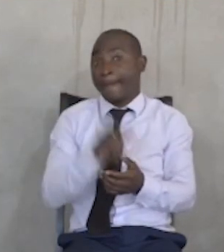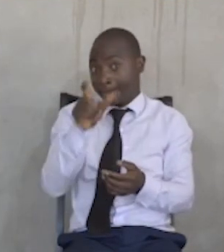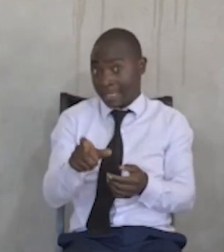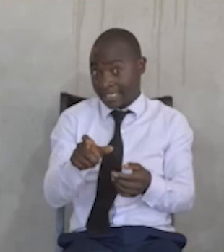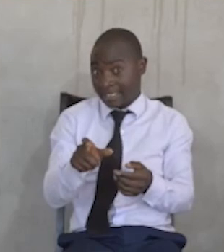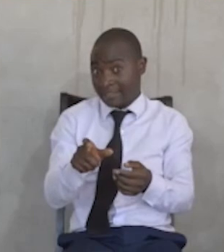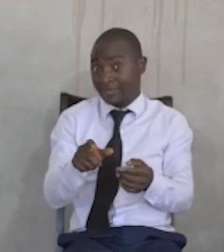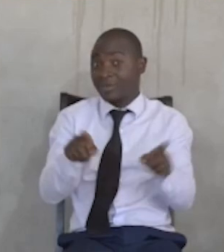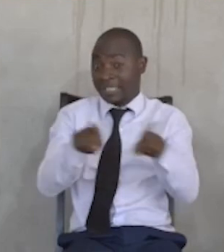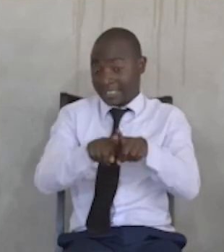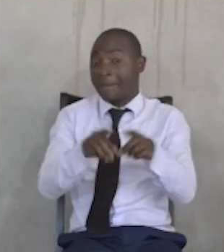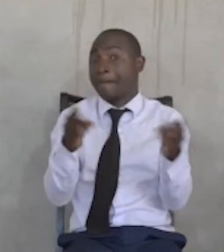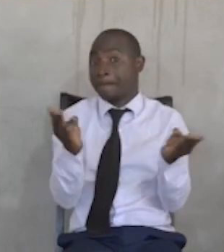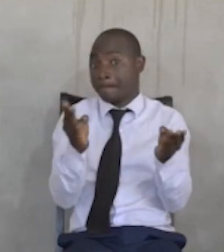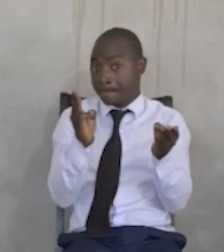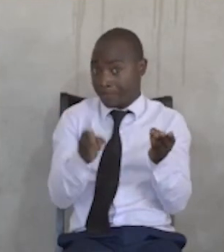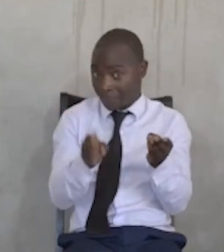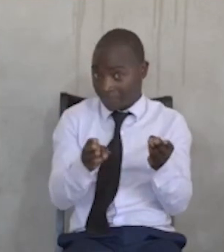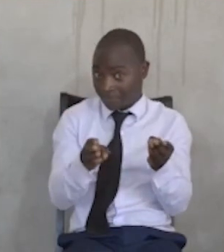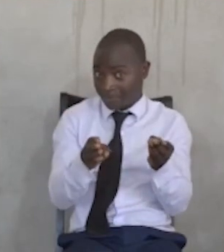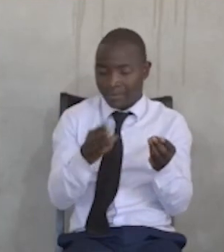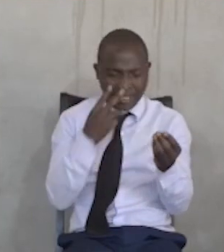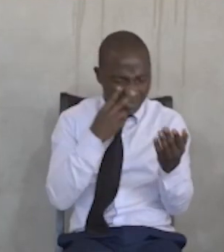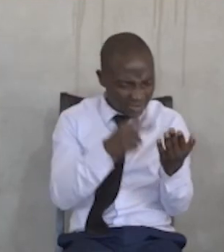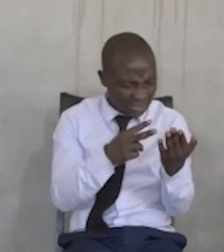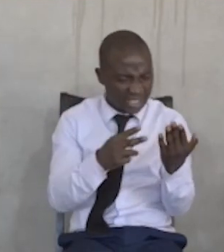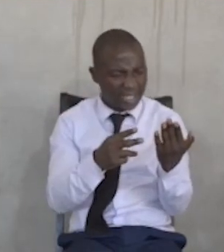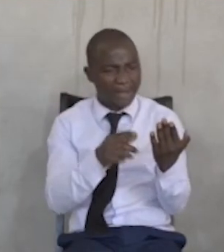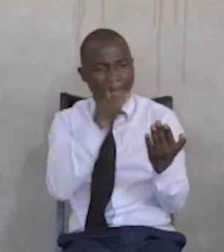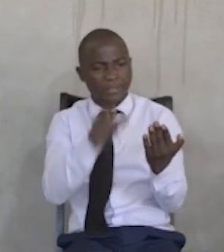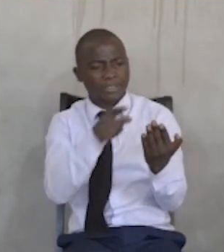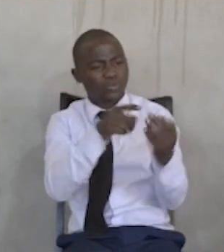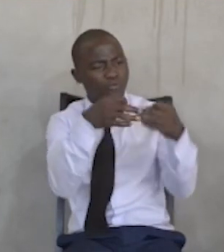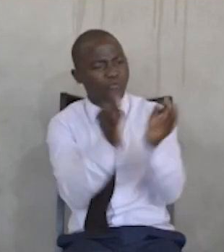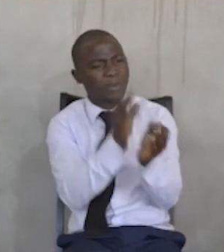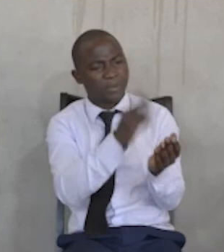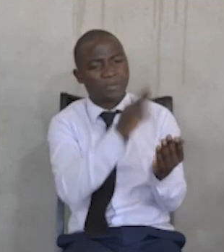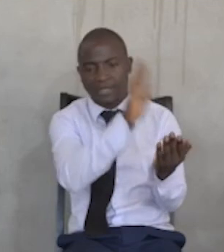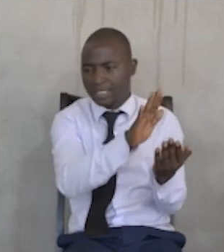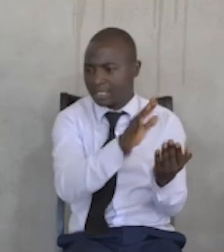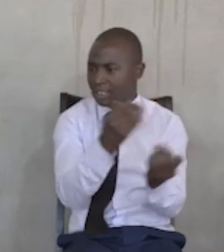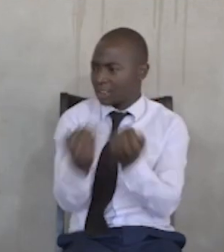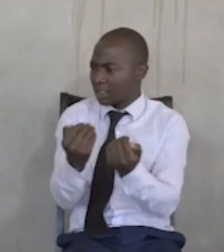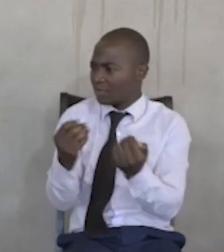then they then try and match to see if that